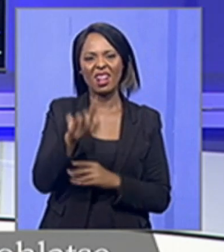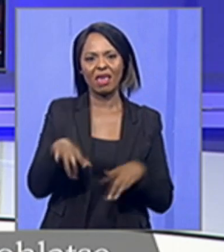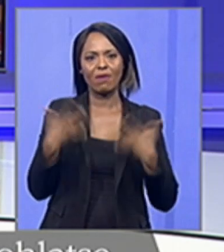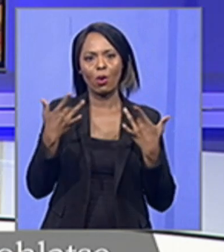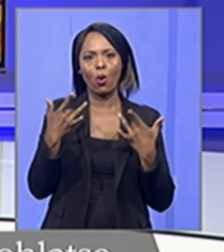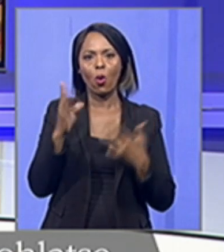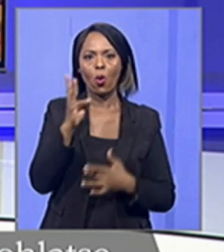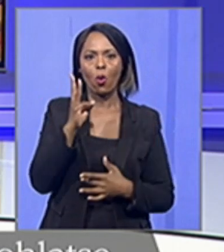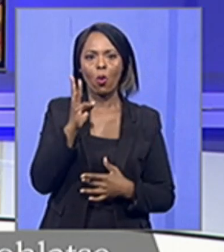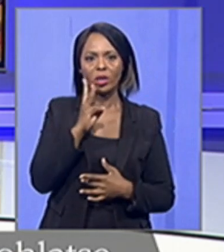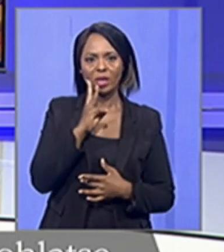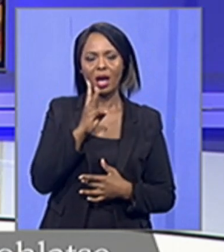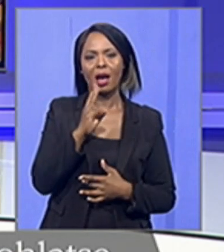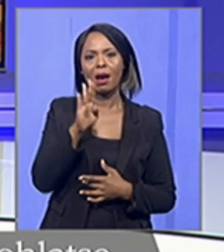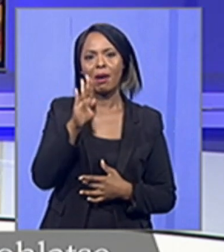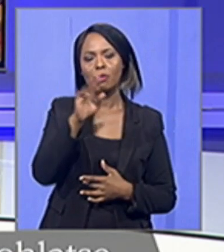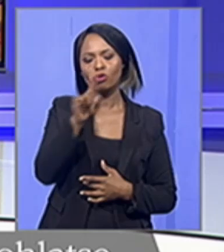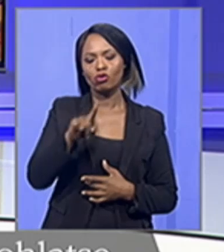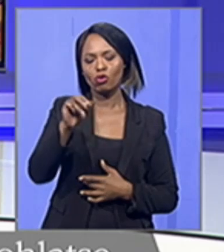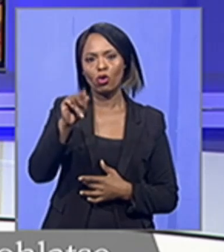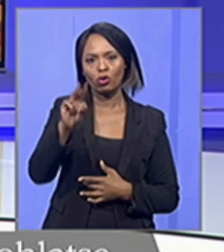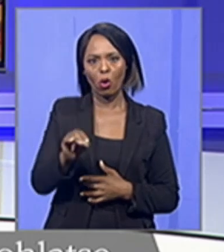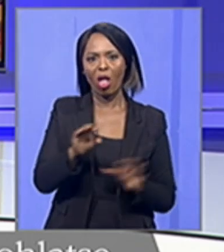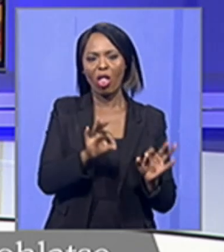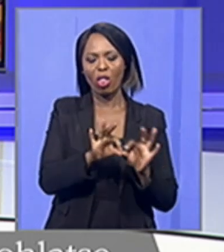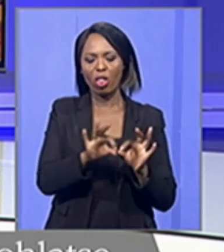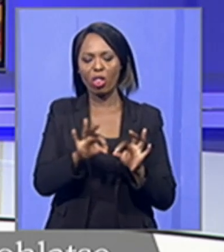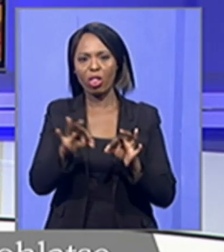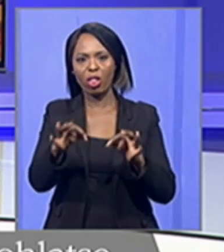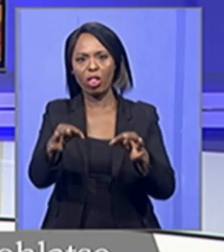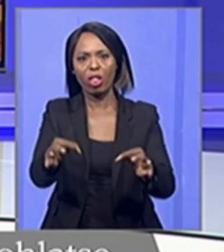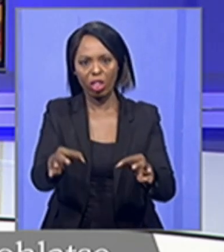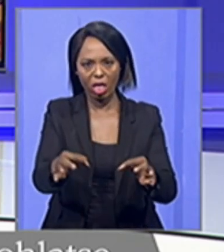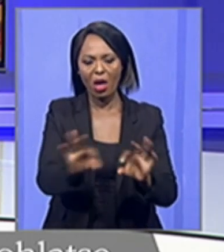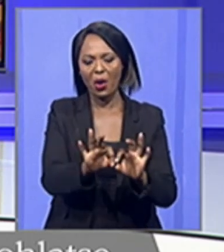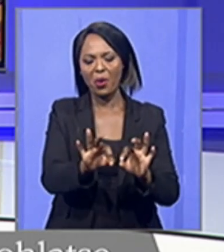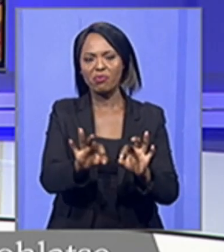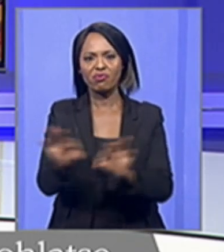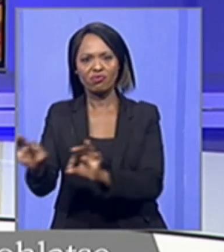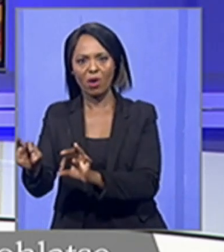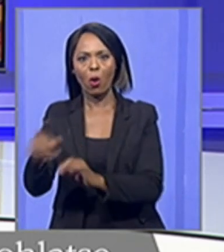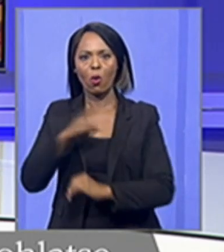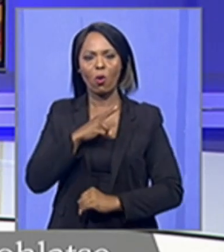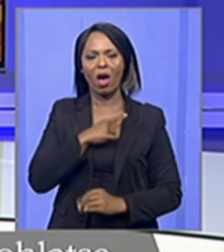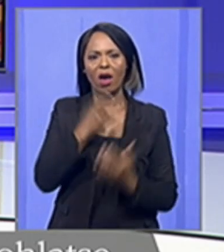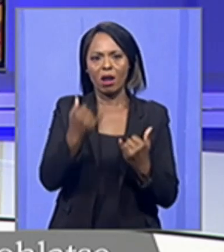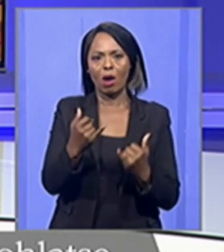Zondo e diegile ka kgorokgolotsheko ya Pretoria morago gore boramolao